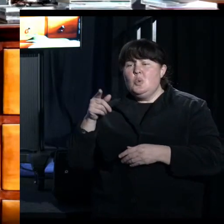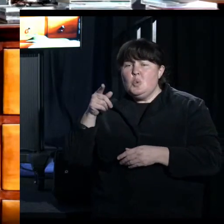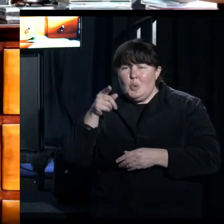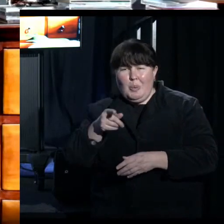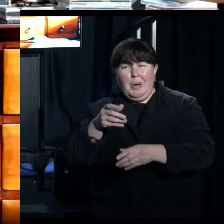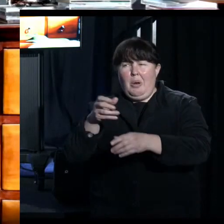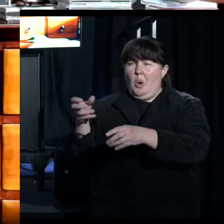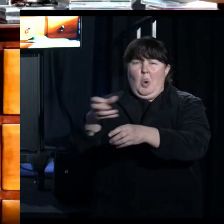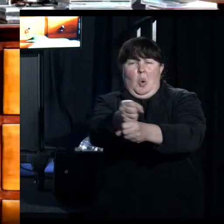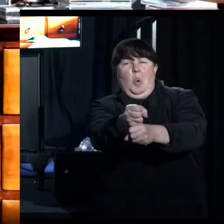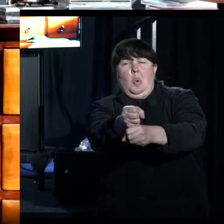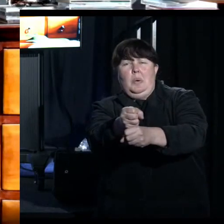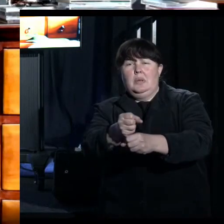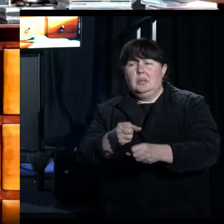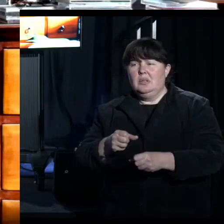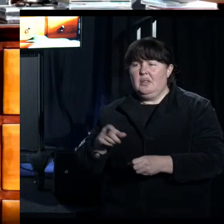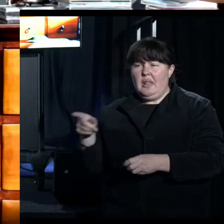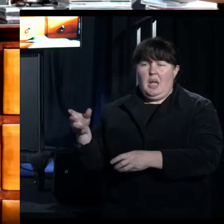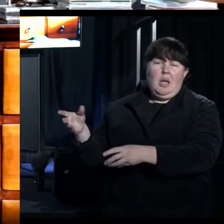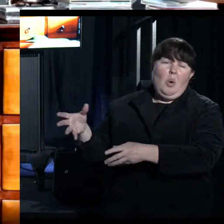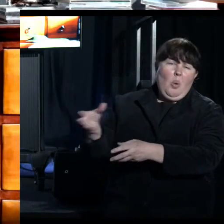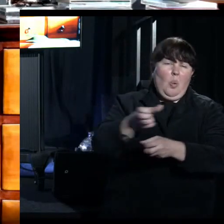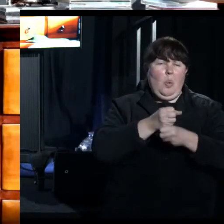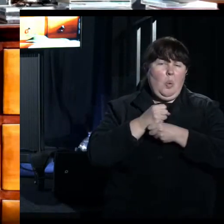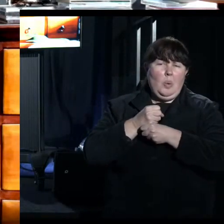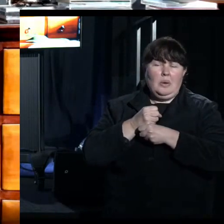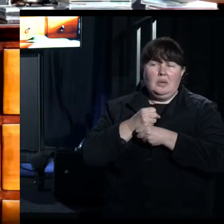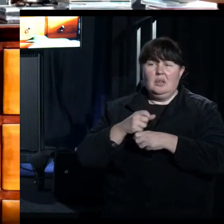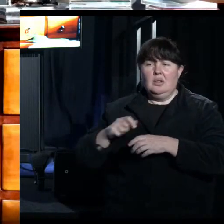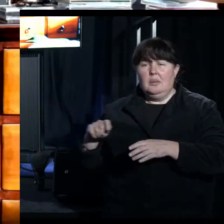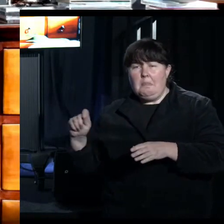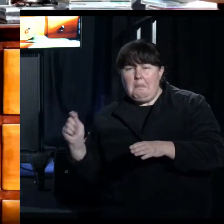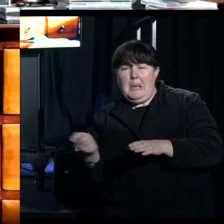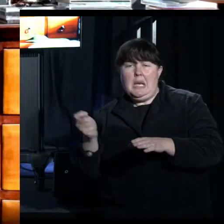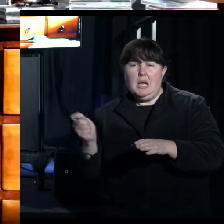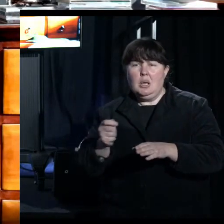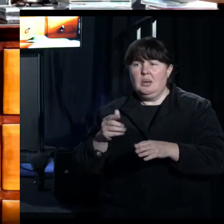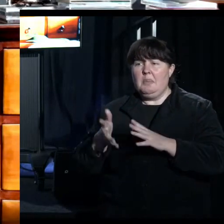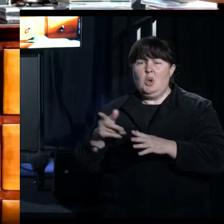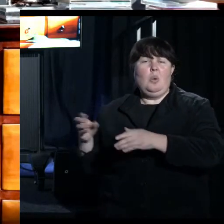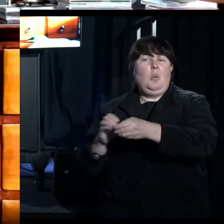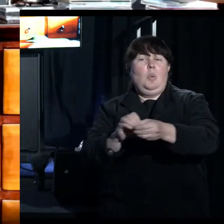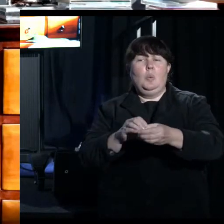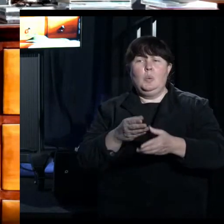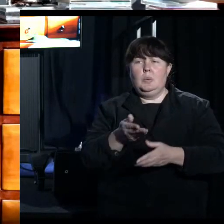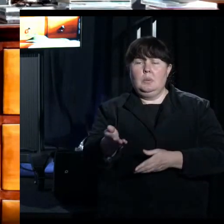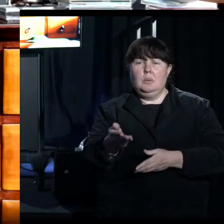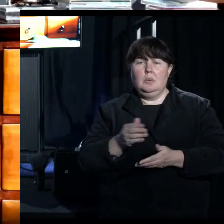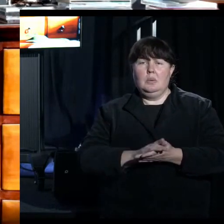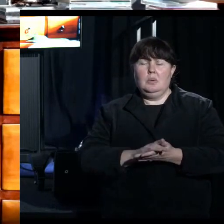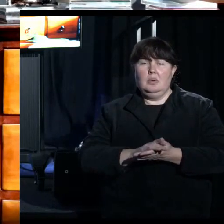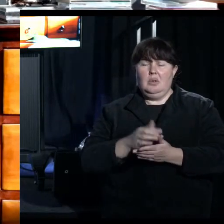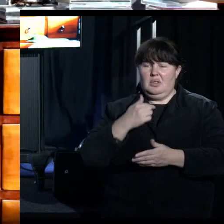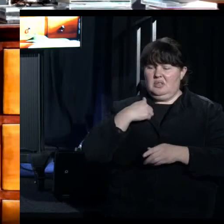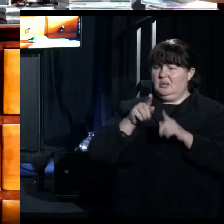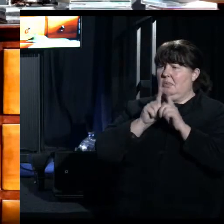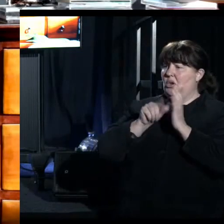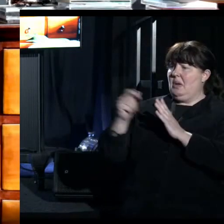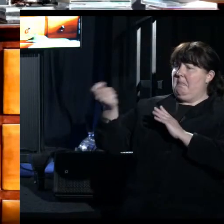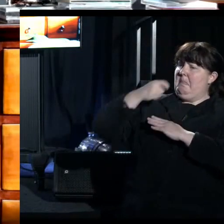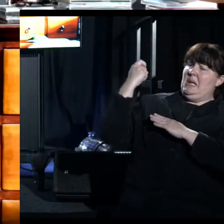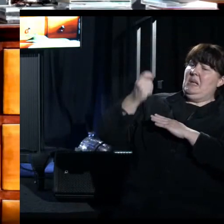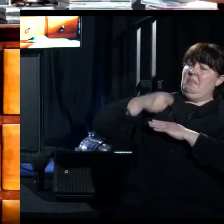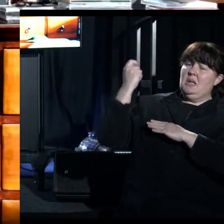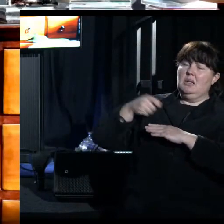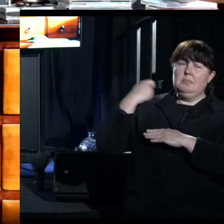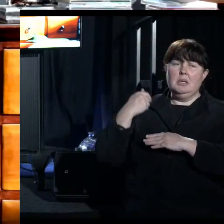broken, I was being broken, I was broken, I'll be broken, I'm being broken,